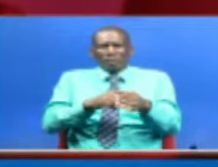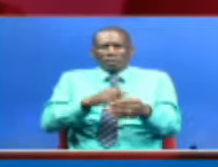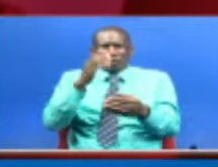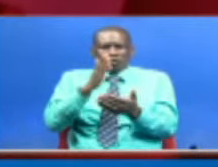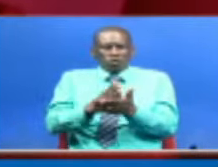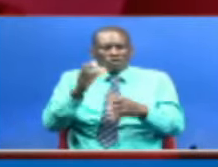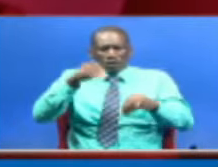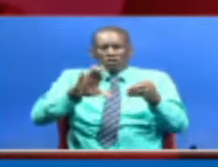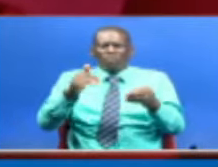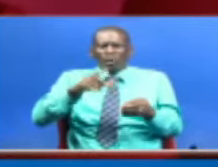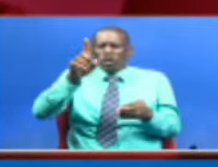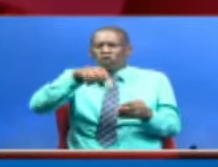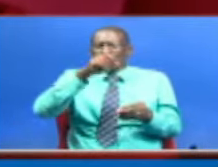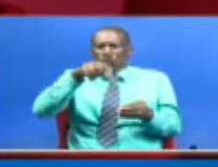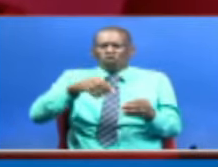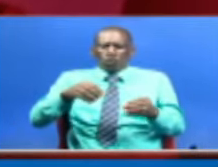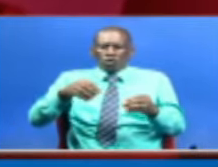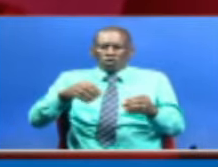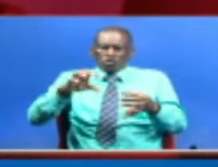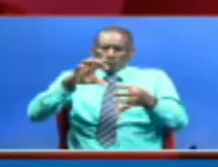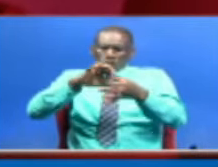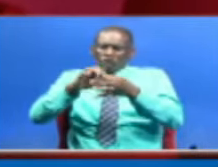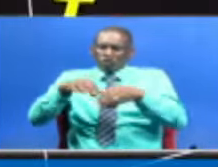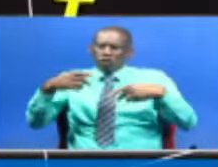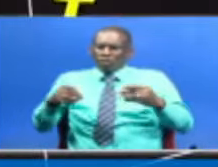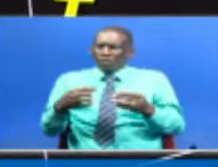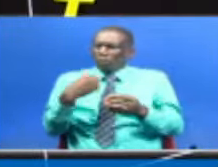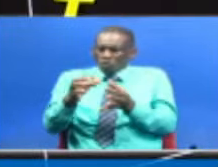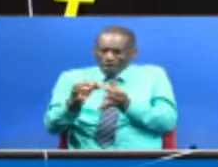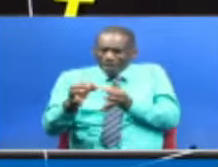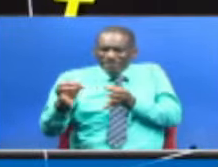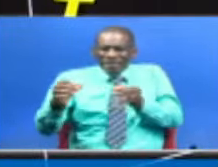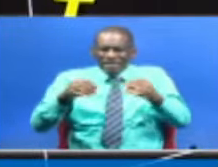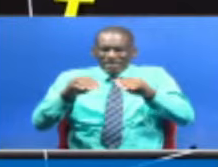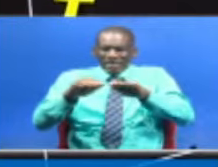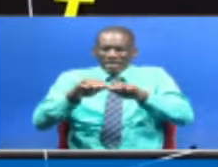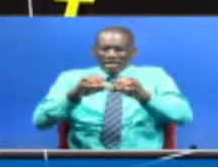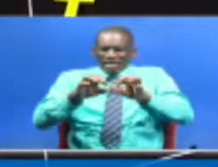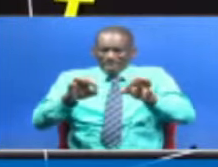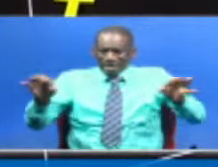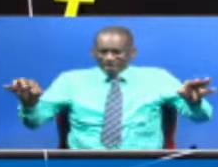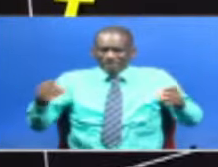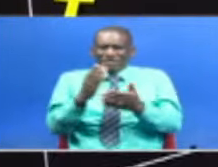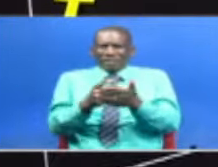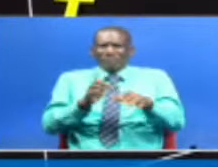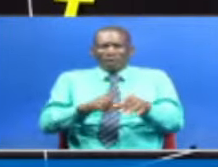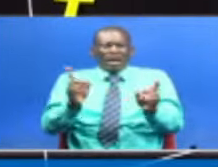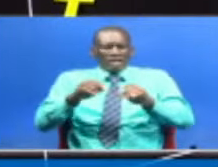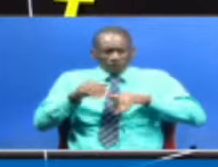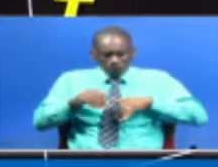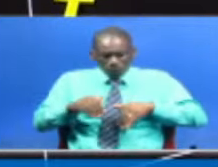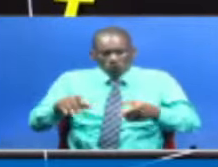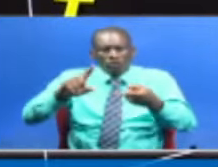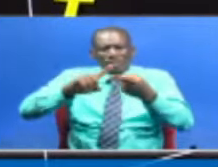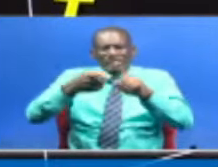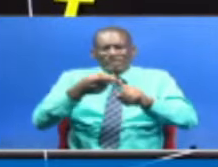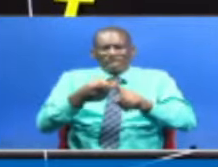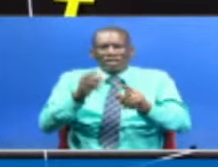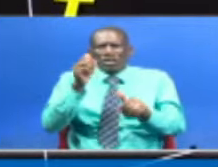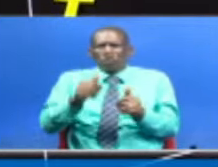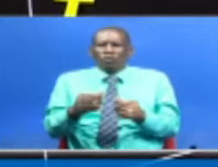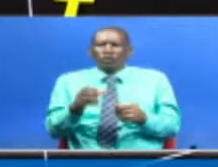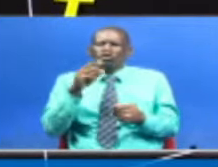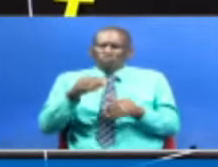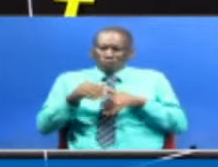by illegal connections, people who extend lines beyond bounds, and at times do not adhere to the standards that are meant to be adhered